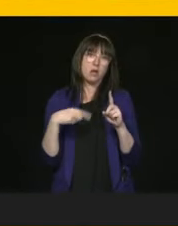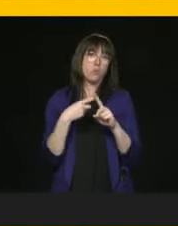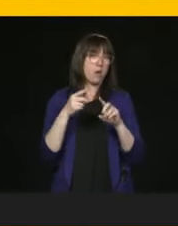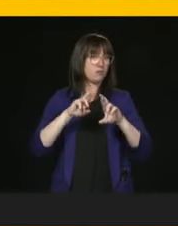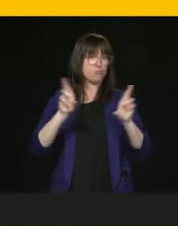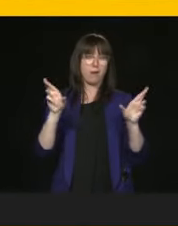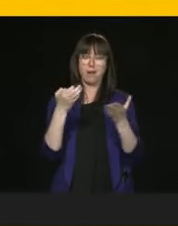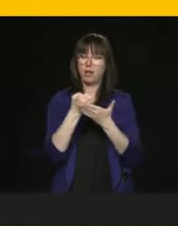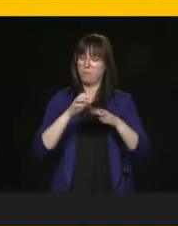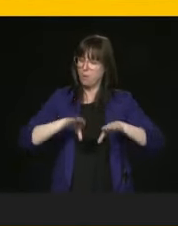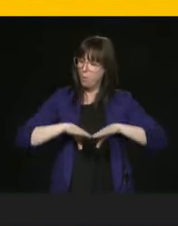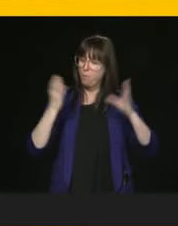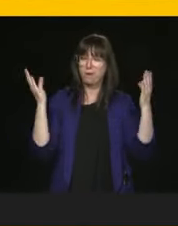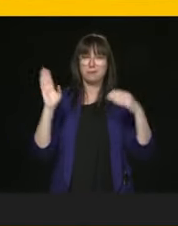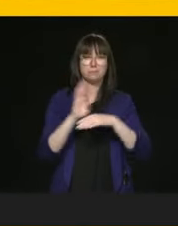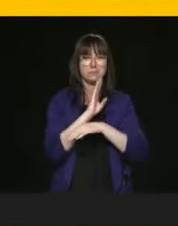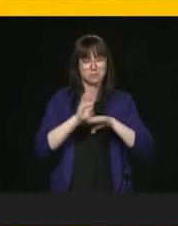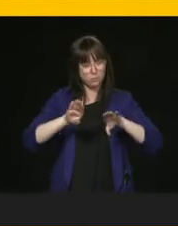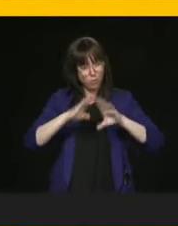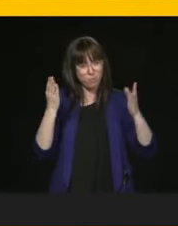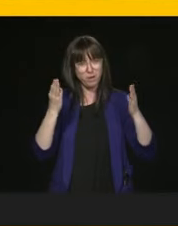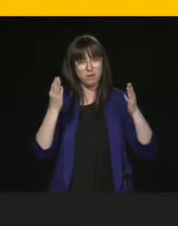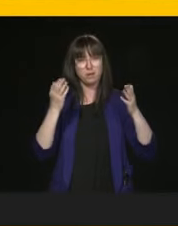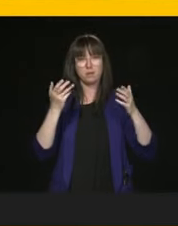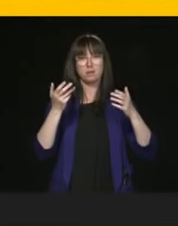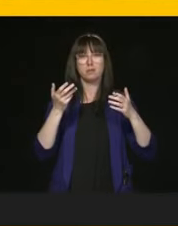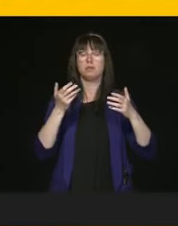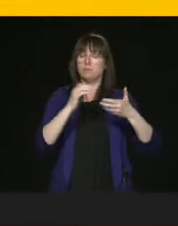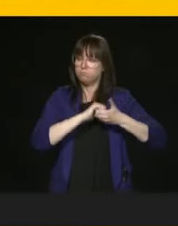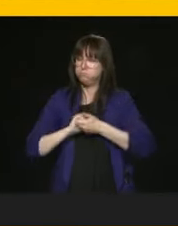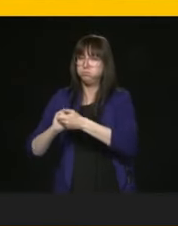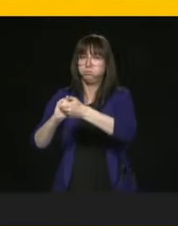we will reopen the economy. Thank you, Minister.